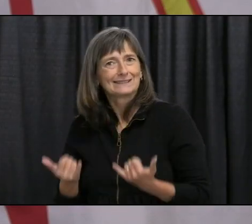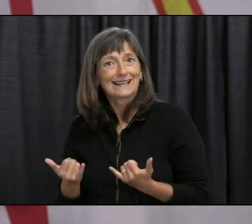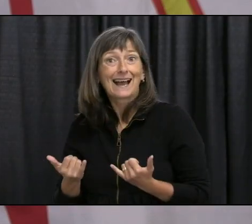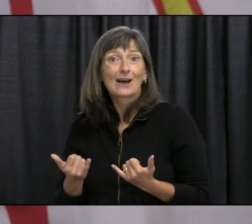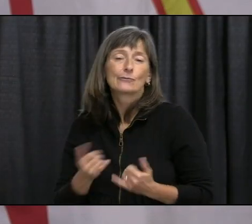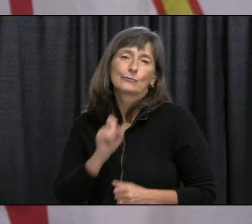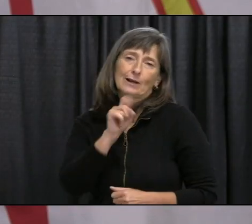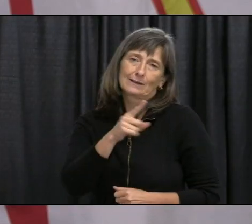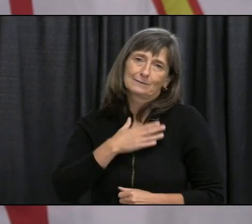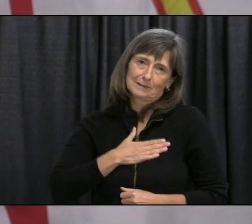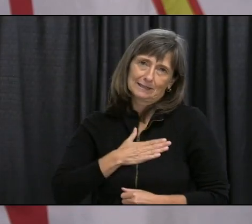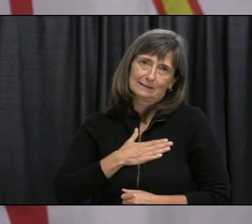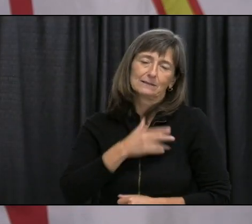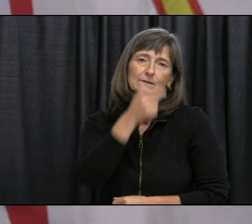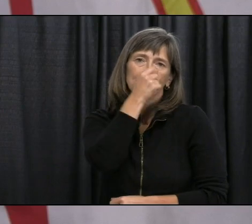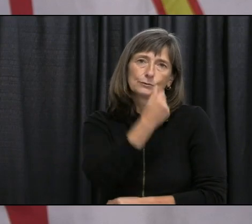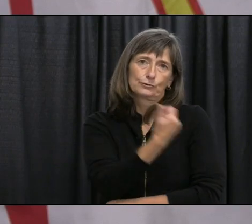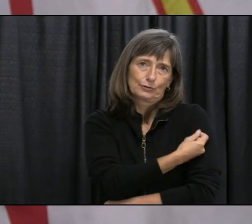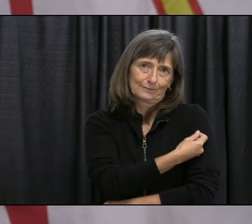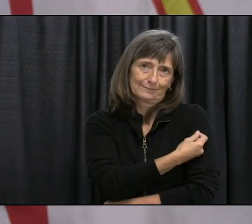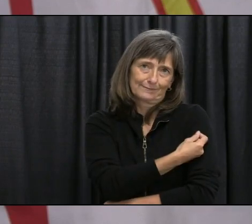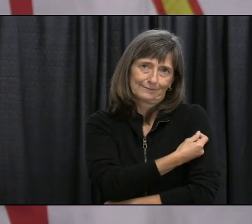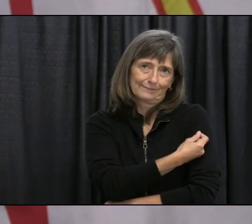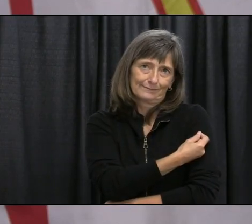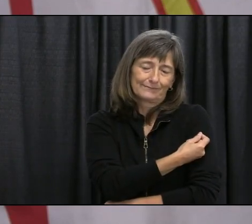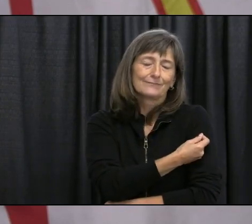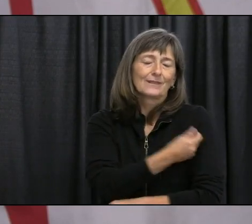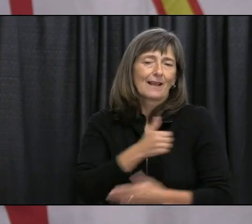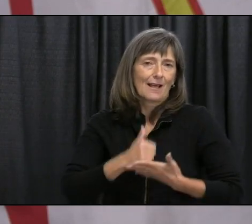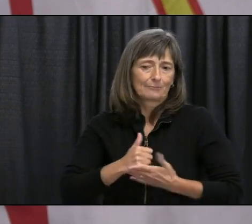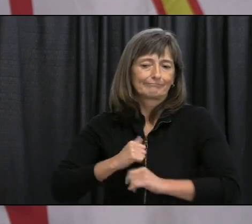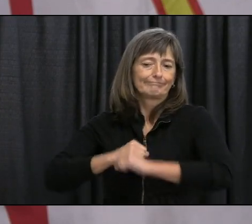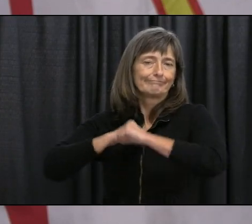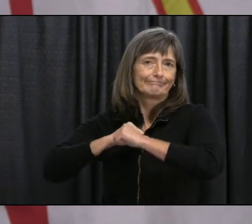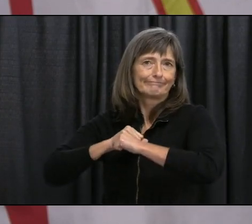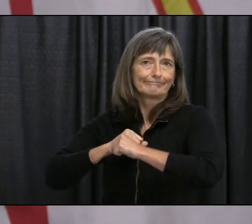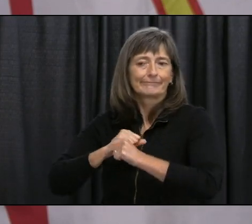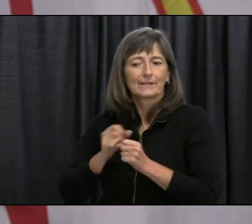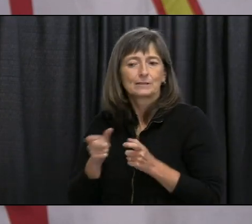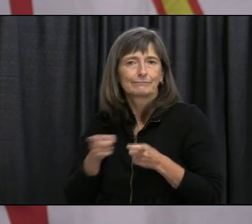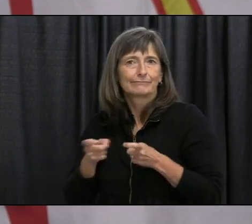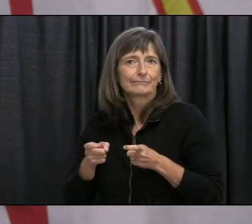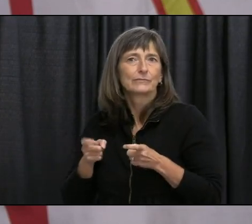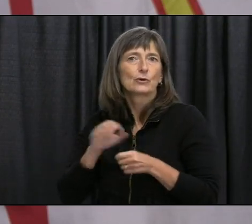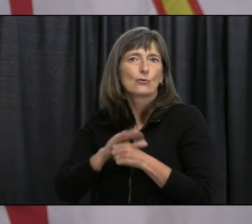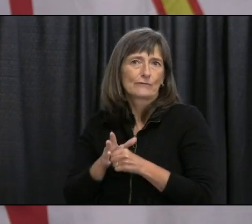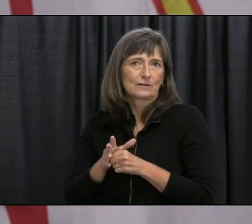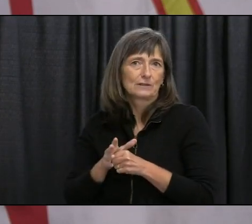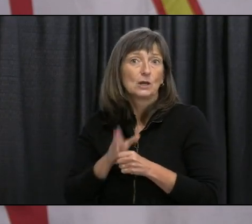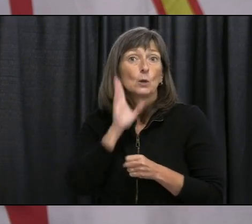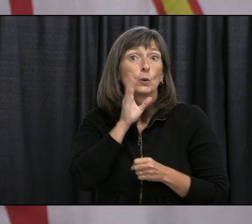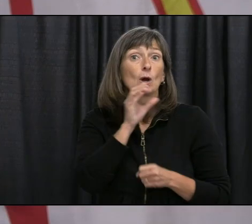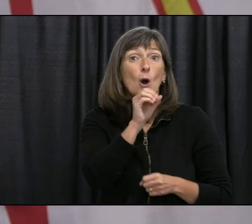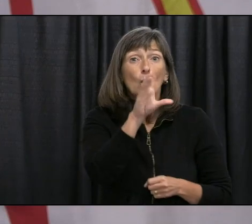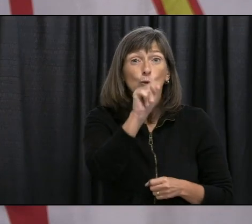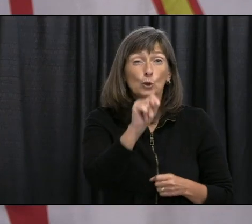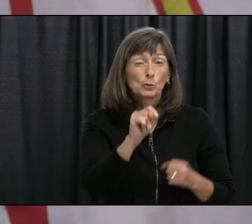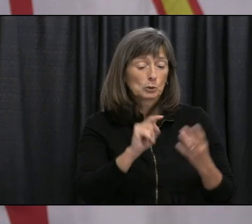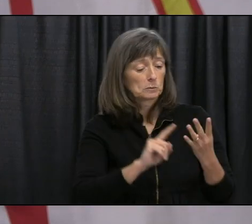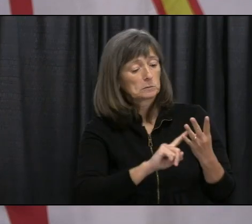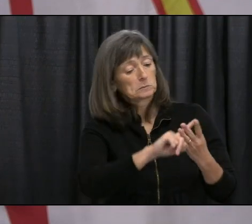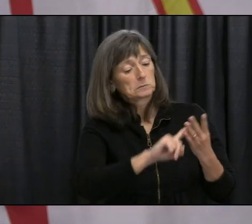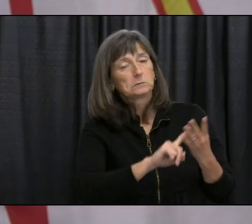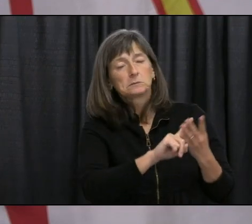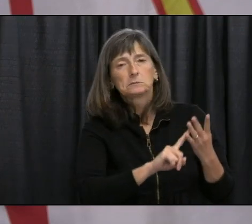continued fight against COVID-19. Our flu clinics will be up and running in late October as usual. We will have more information in the